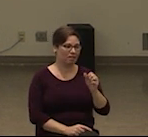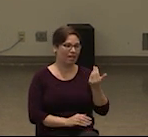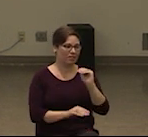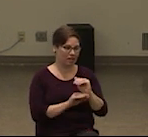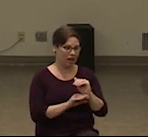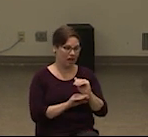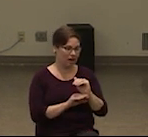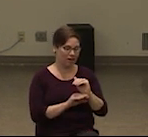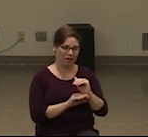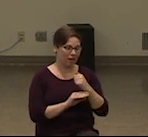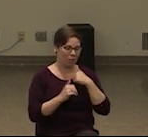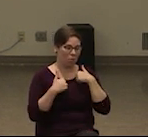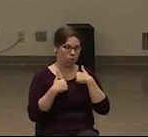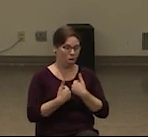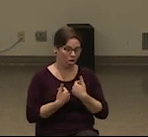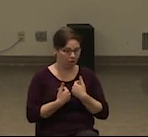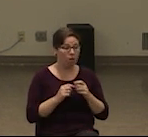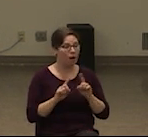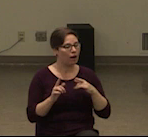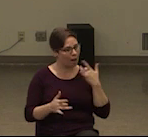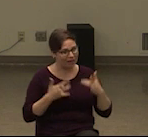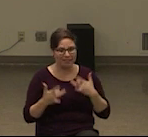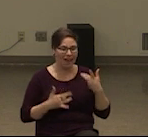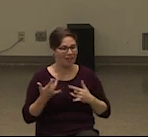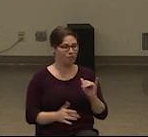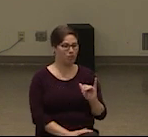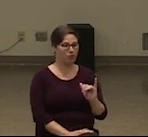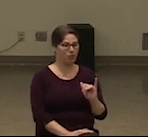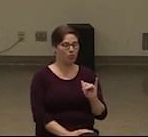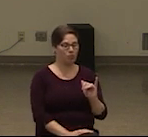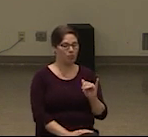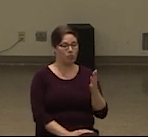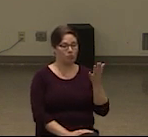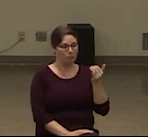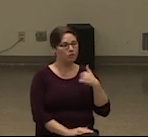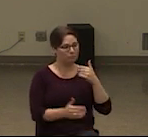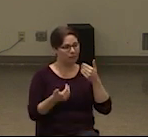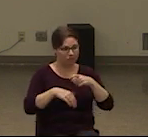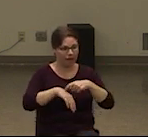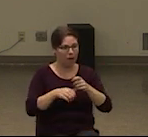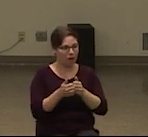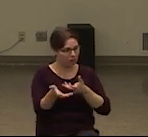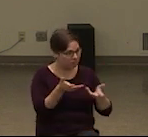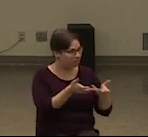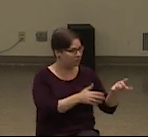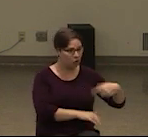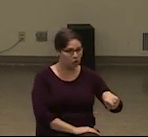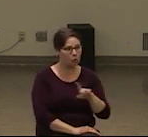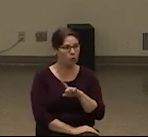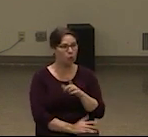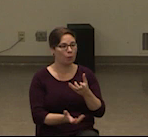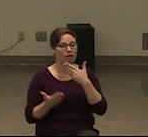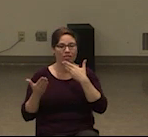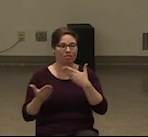when we arrived. But I'm so excited, despite being exhausted, to spend some time with you this morning. So just want to